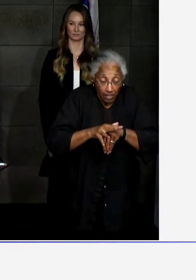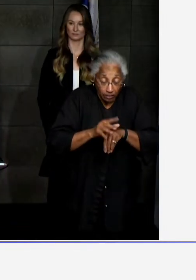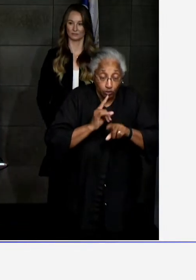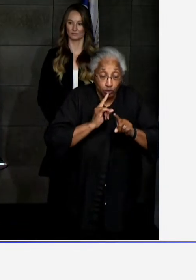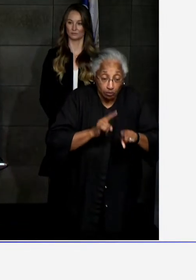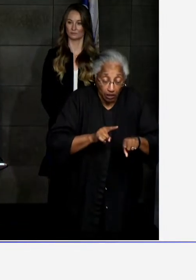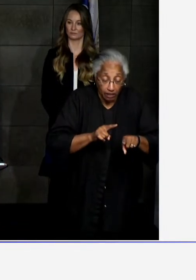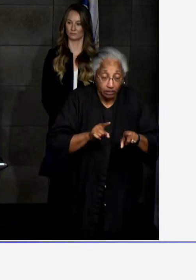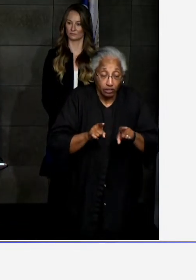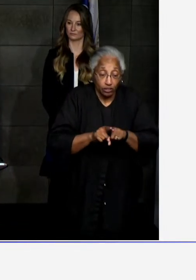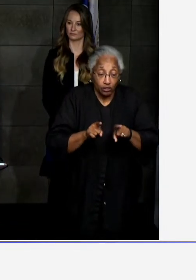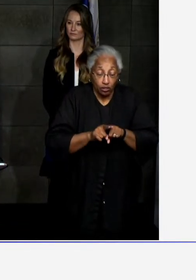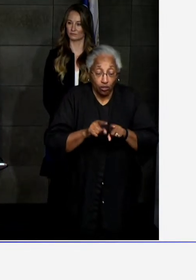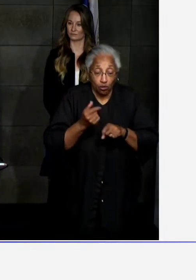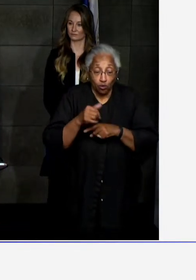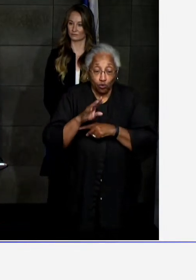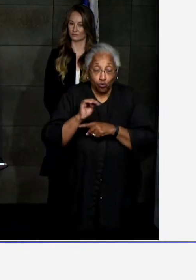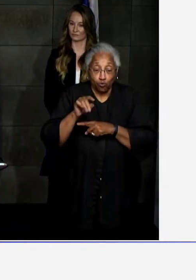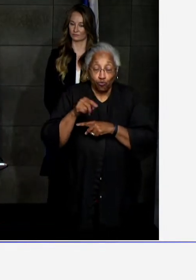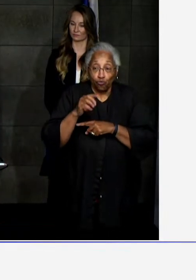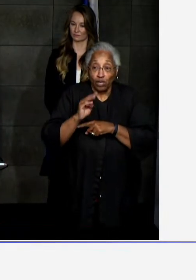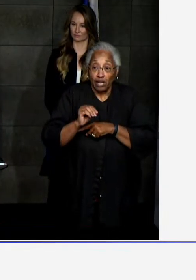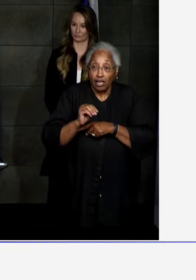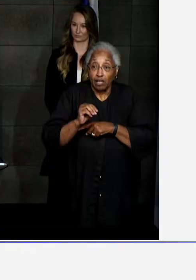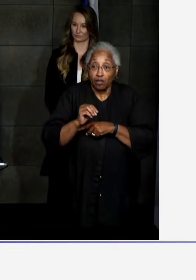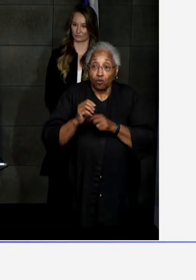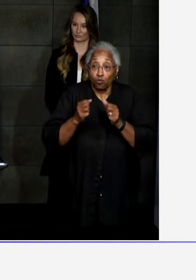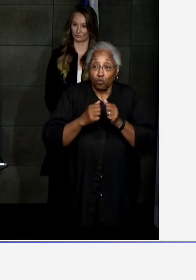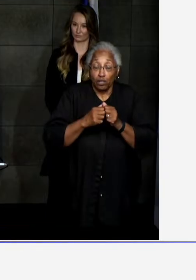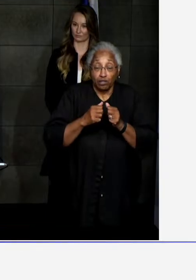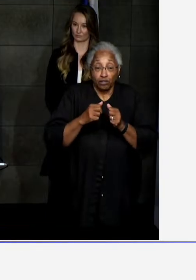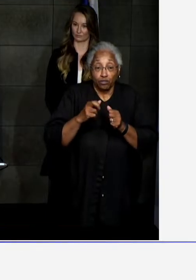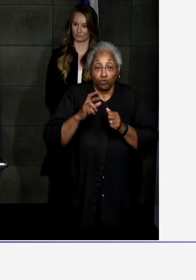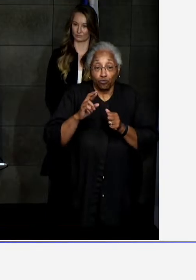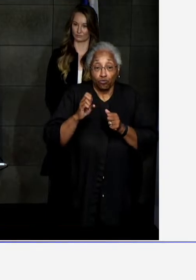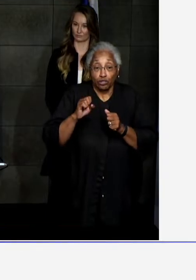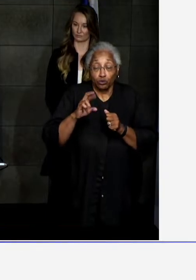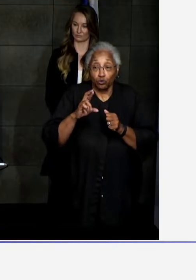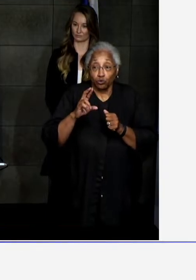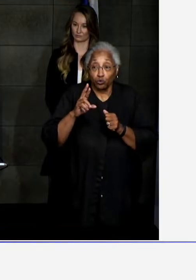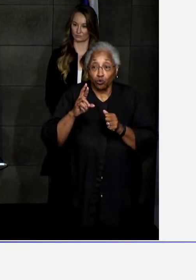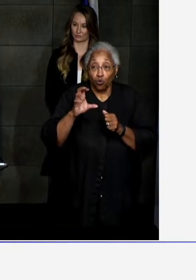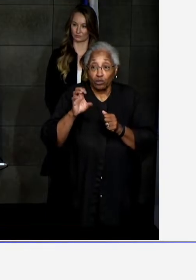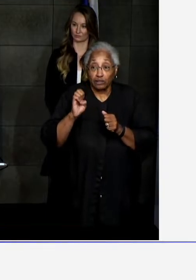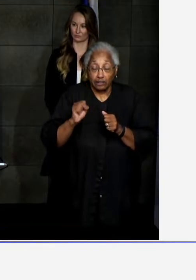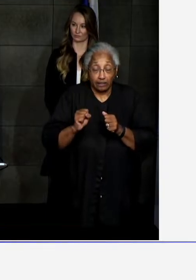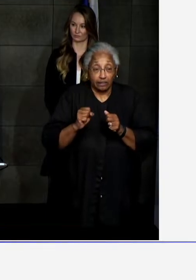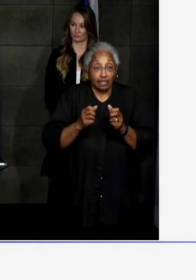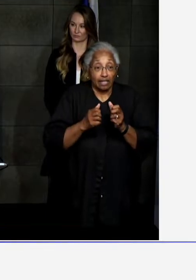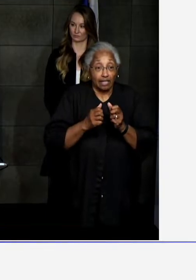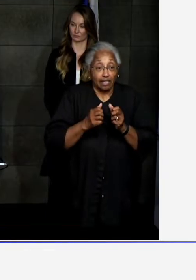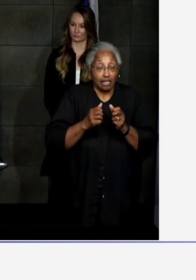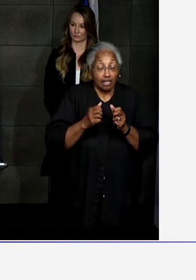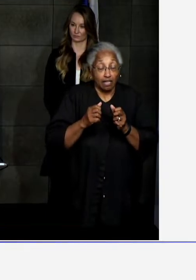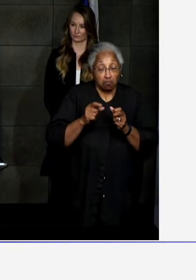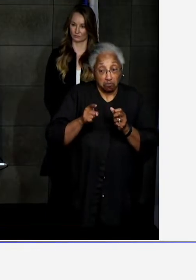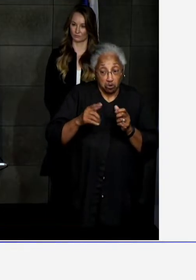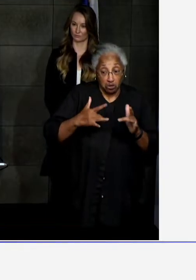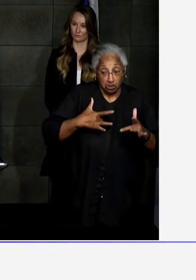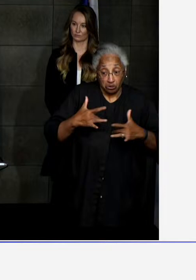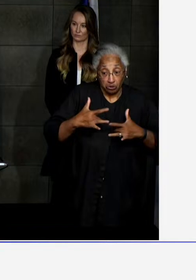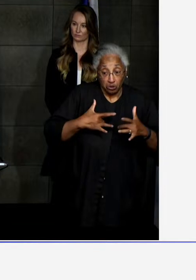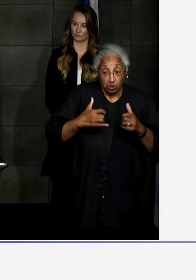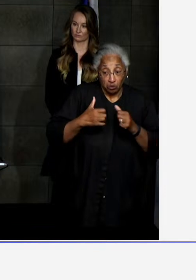Graham, dovetailing off the questions about the resources, there's been a lot of talk about the shuffling within the National Weather Service. How concerned are you that